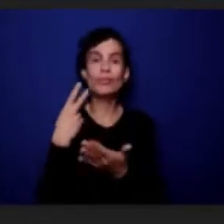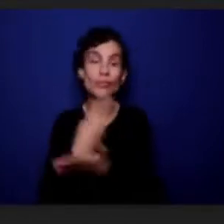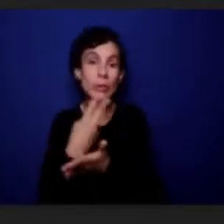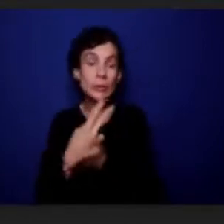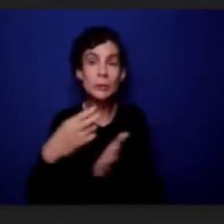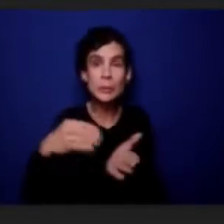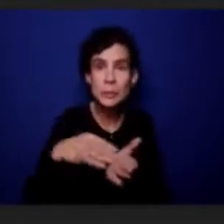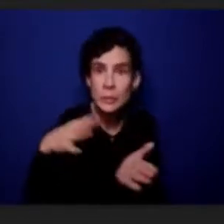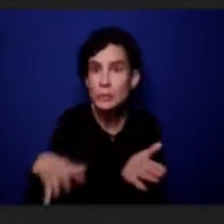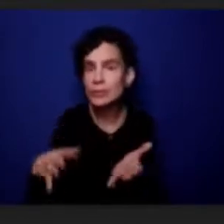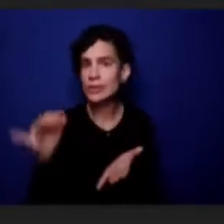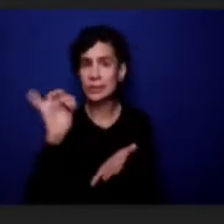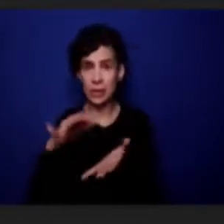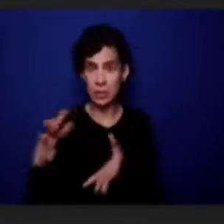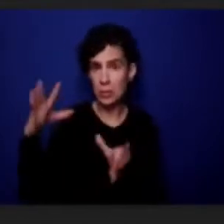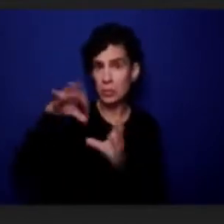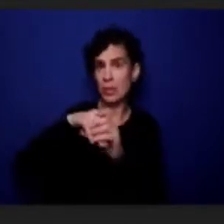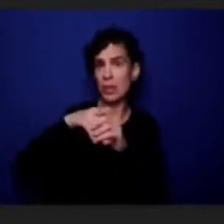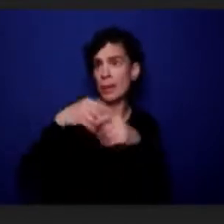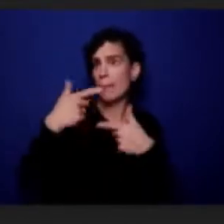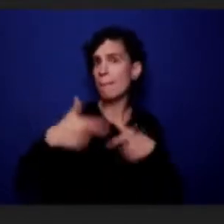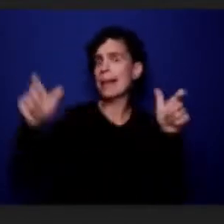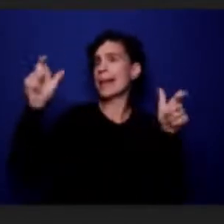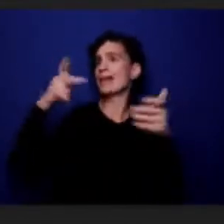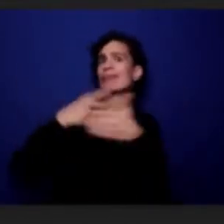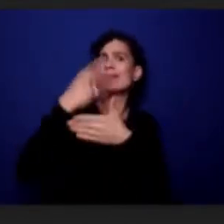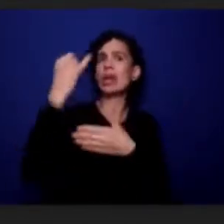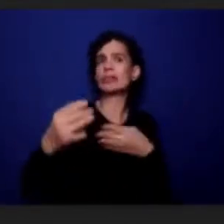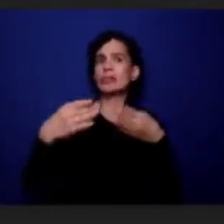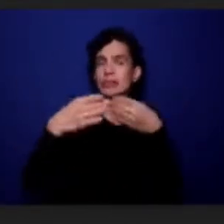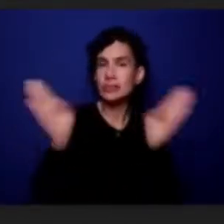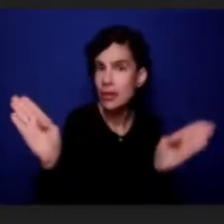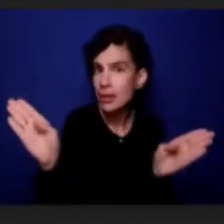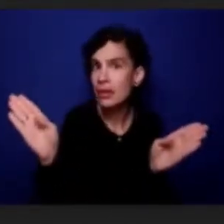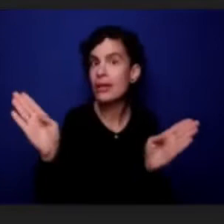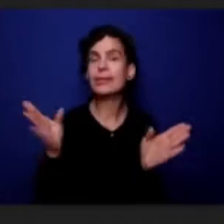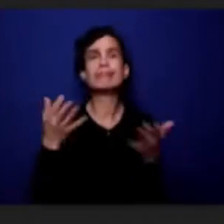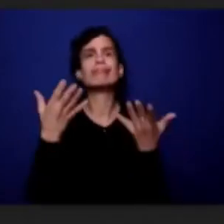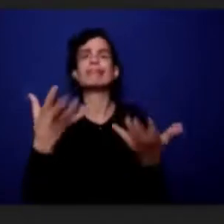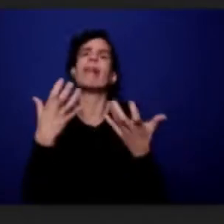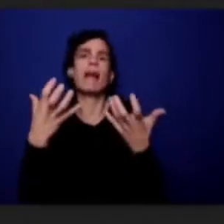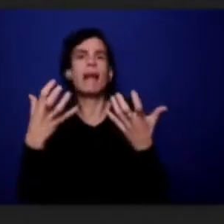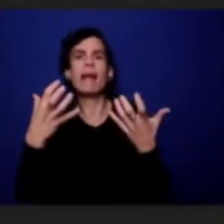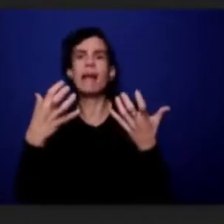wondering if you see kind of your role as a graduate student